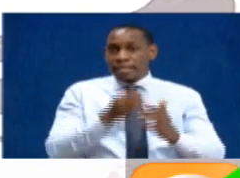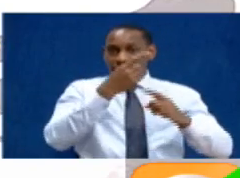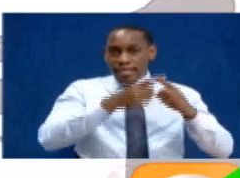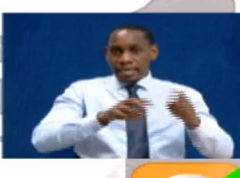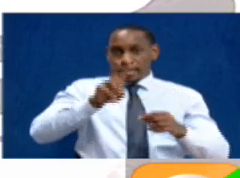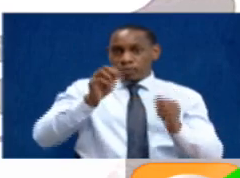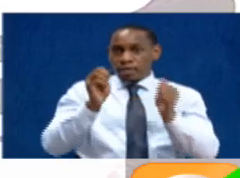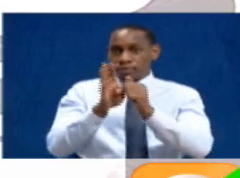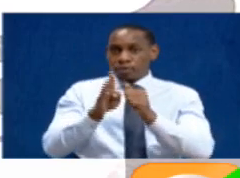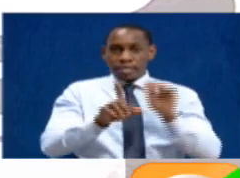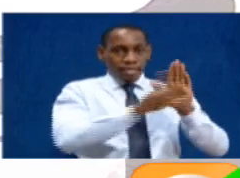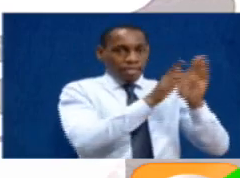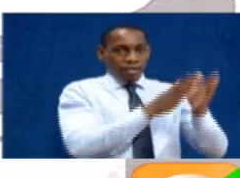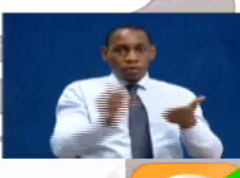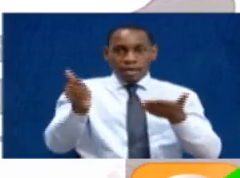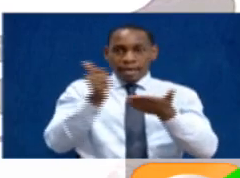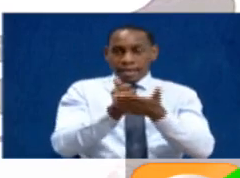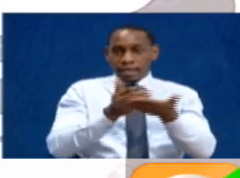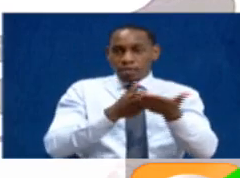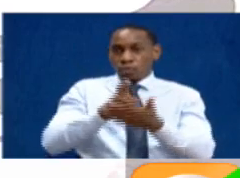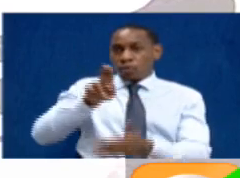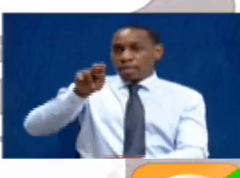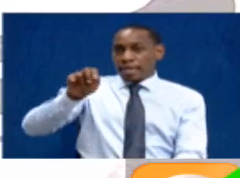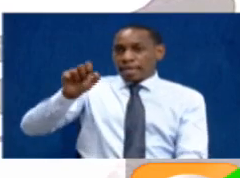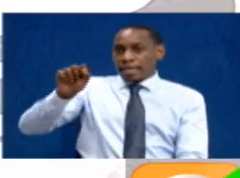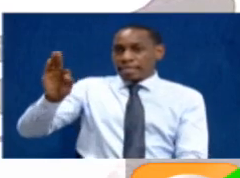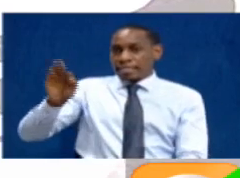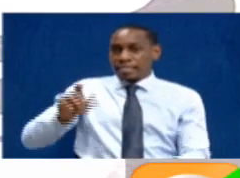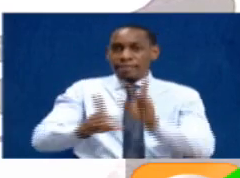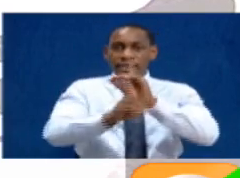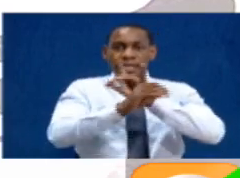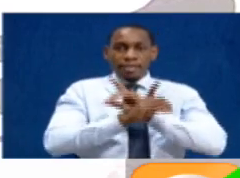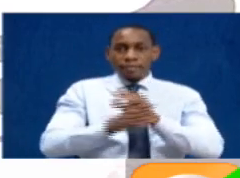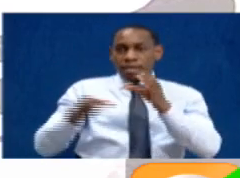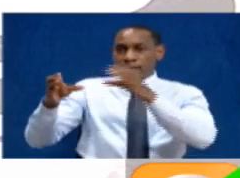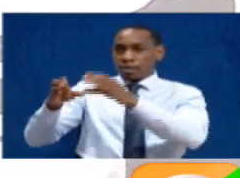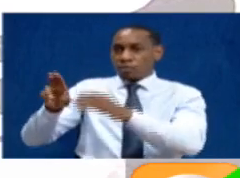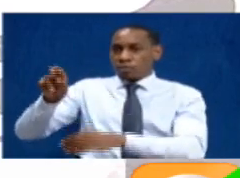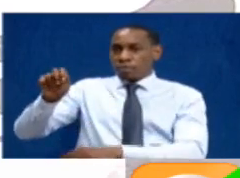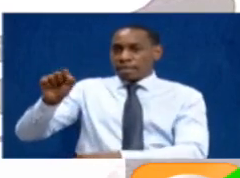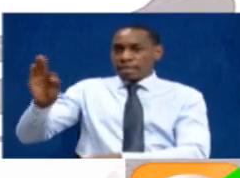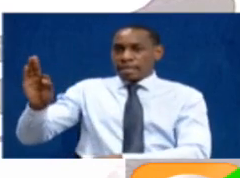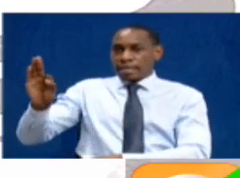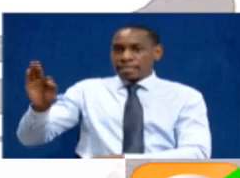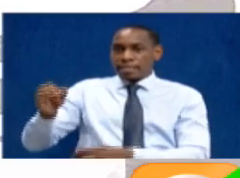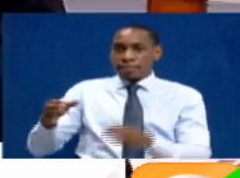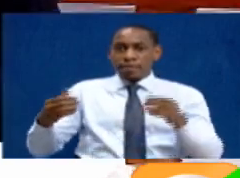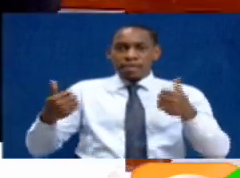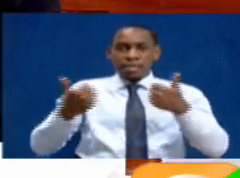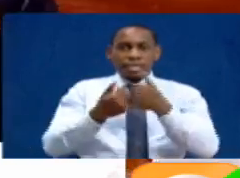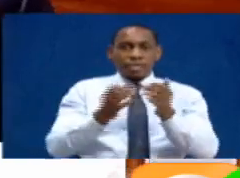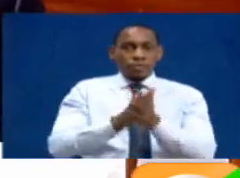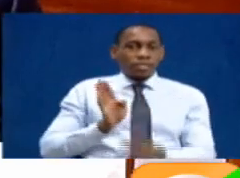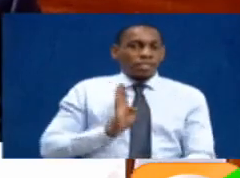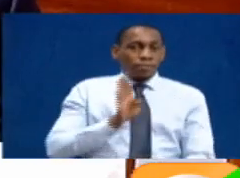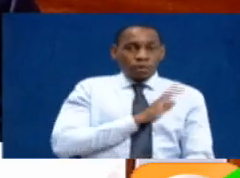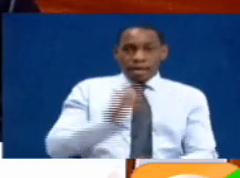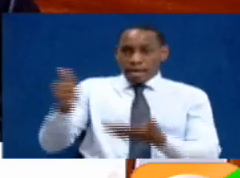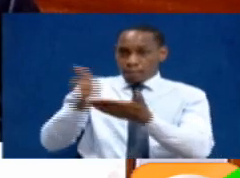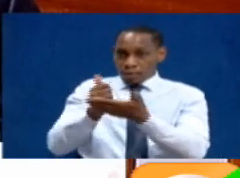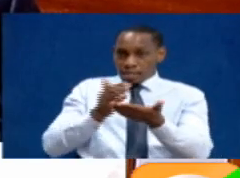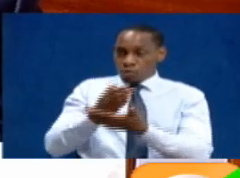2014, he was hired by NSSF to defend the NSSF against the NSSF board appointing me and Jacqueline Mugo.